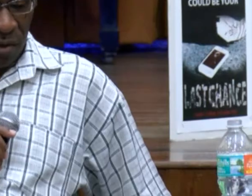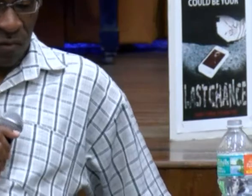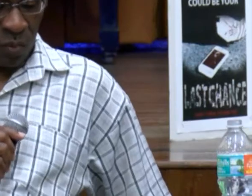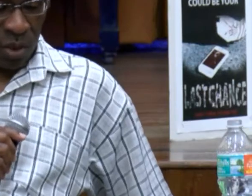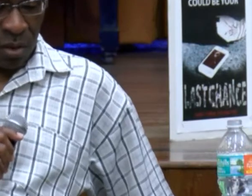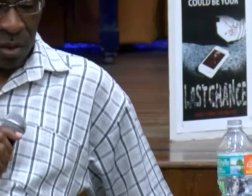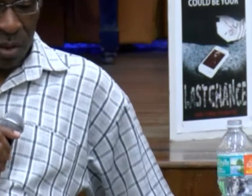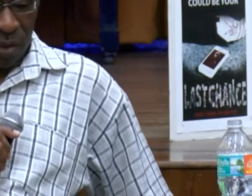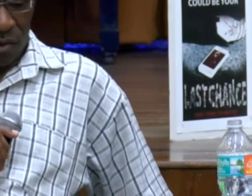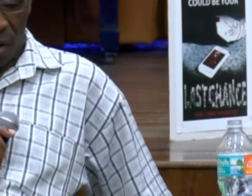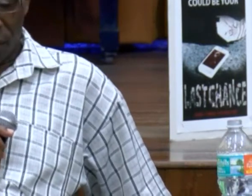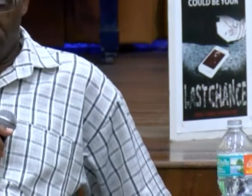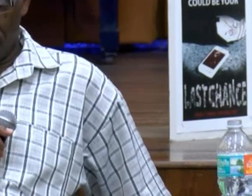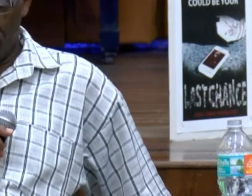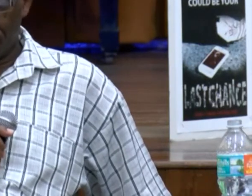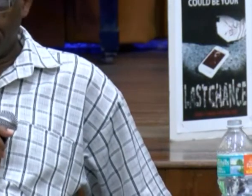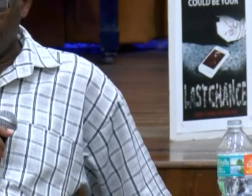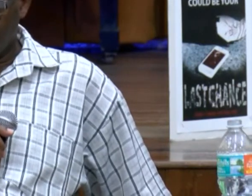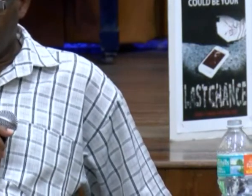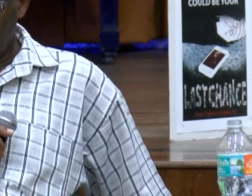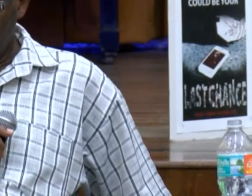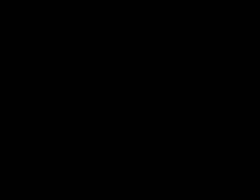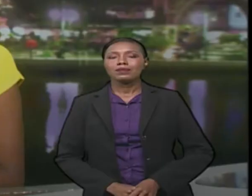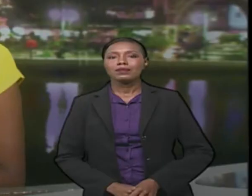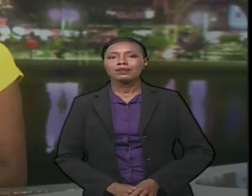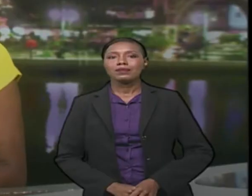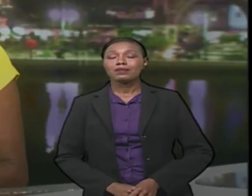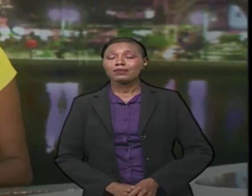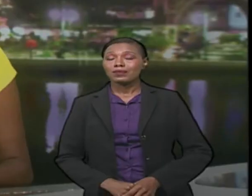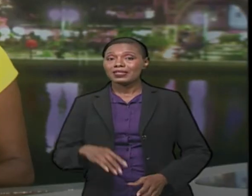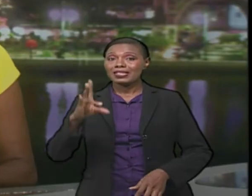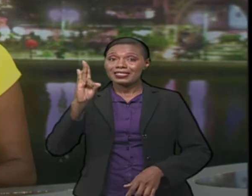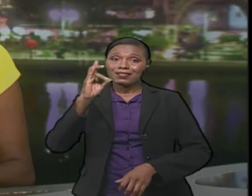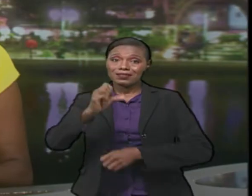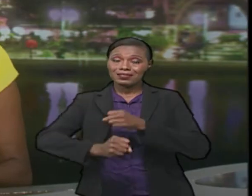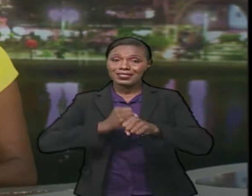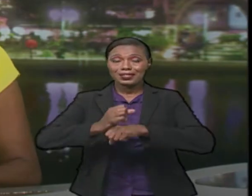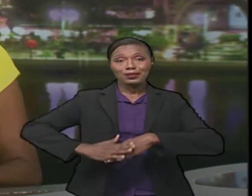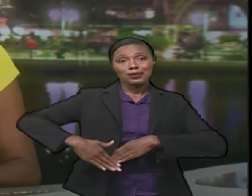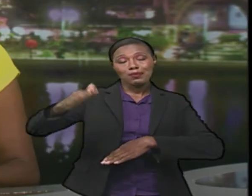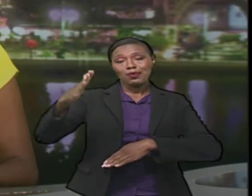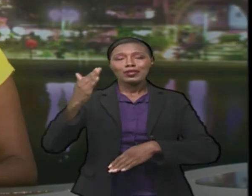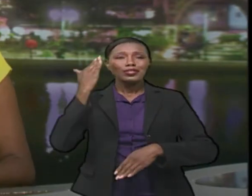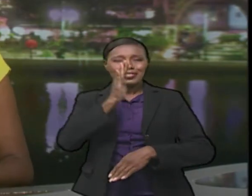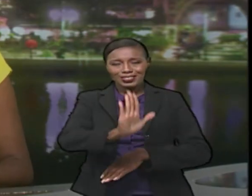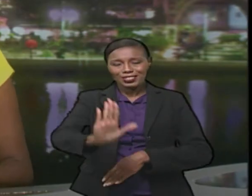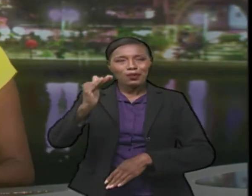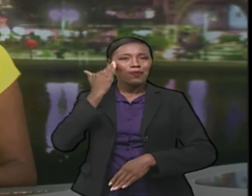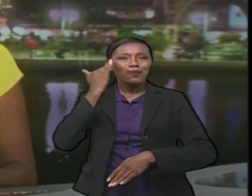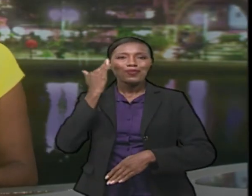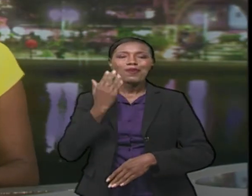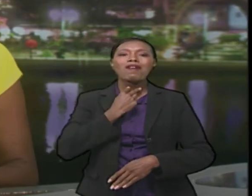accidents where there's loss of life. For over seven years, she was known nationally as the